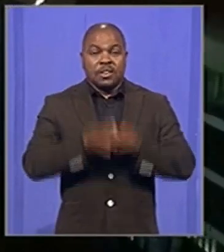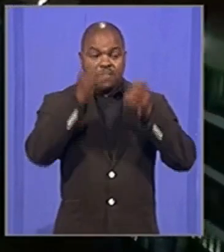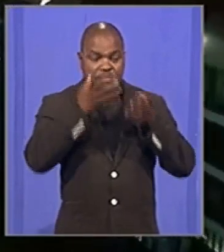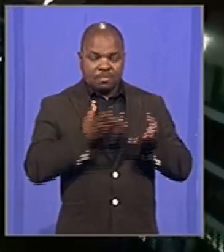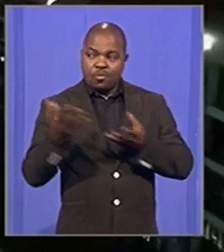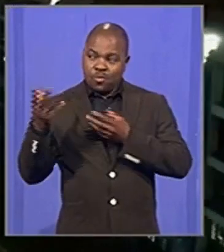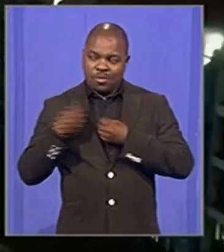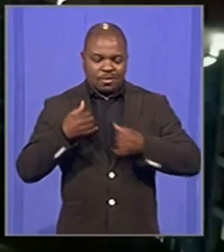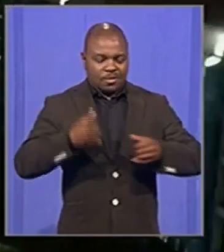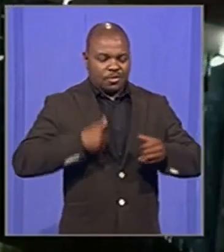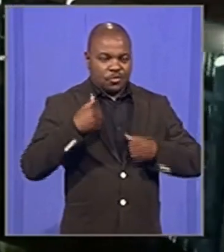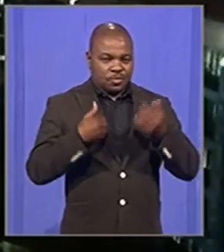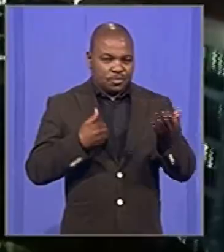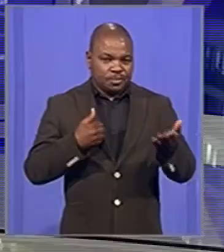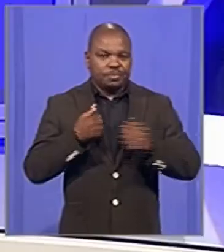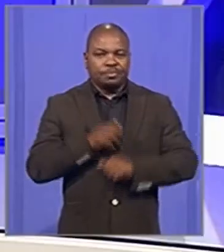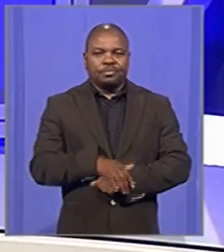ka tshedimosetso.